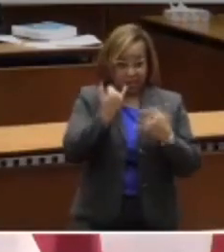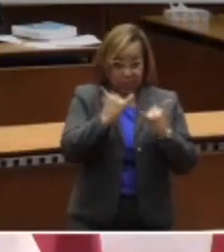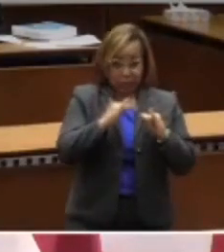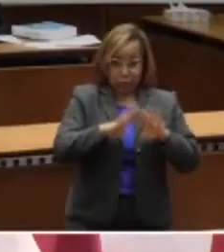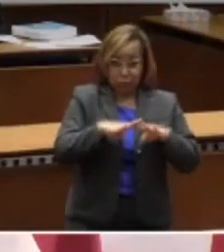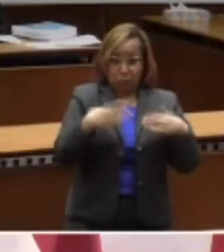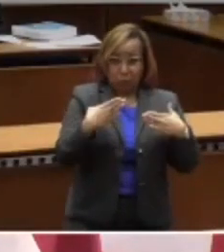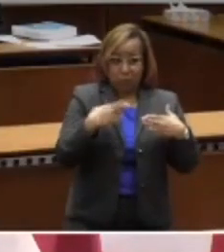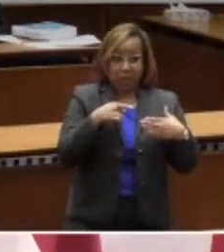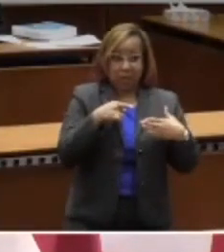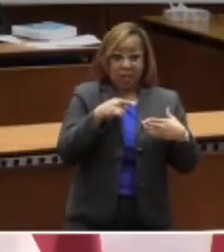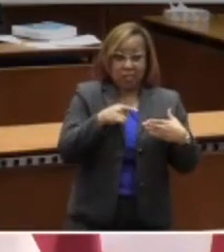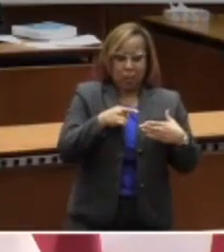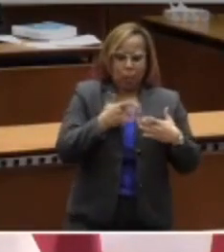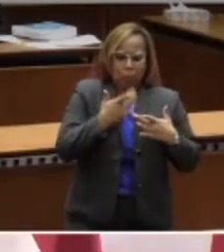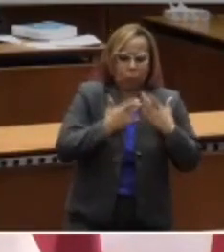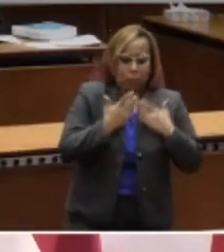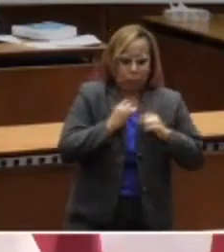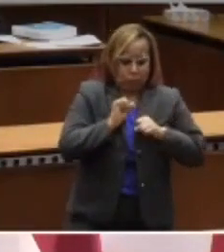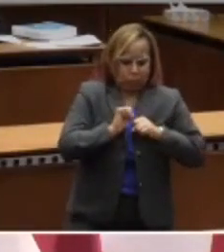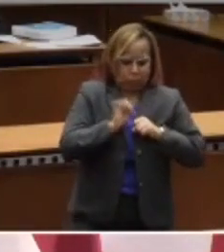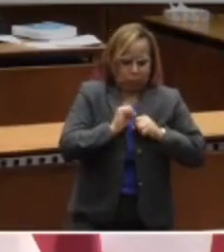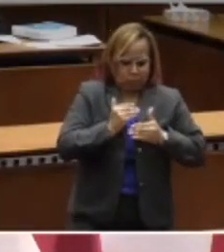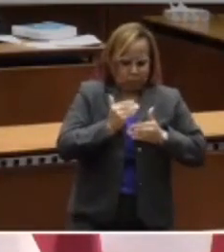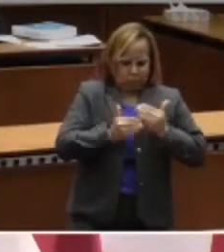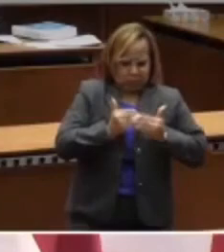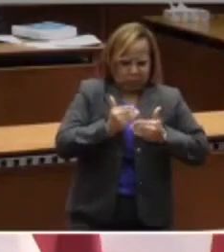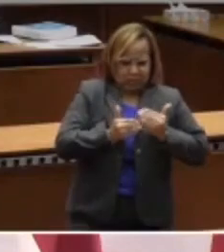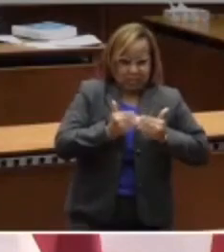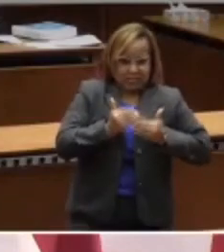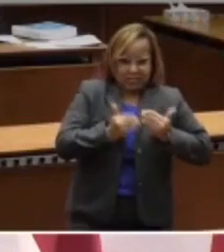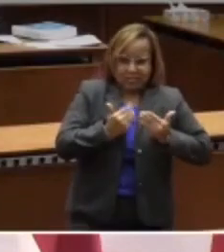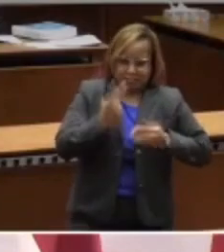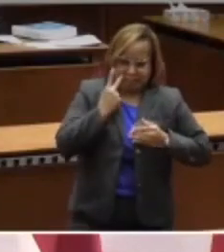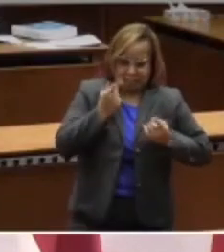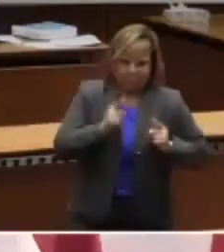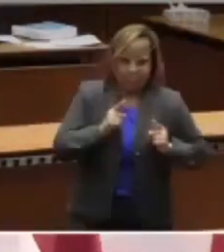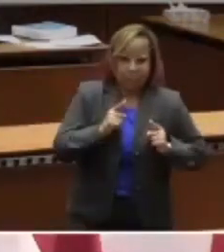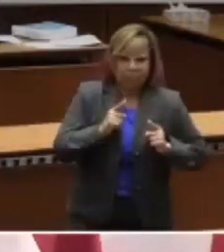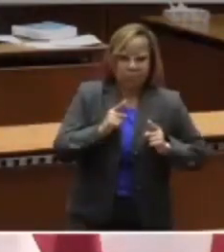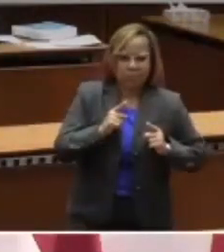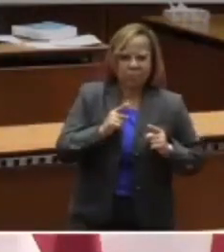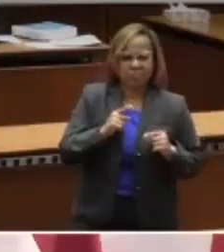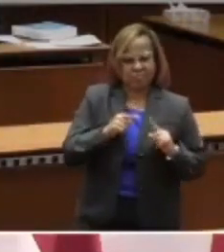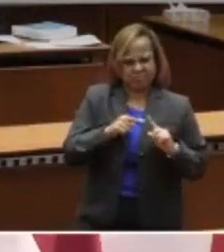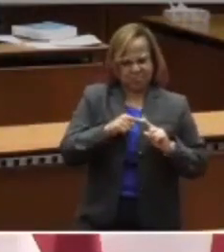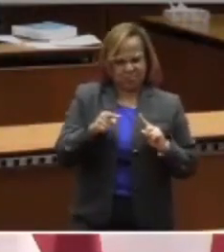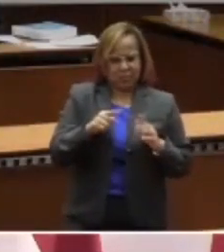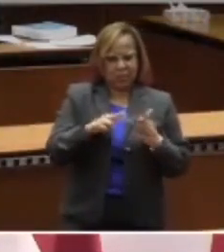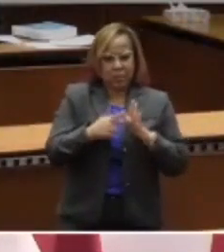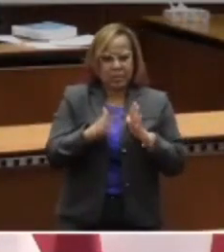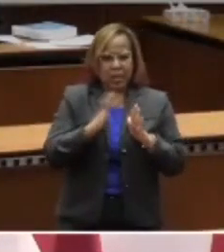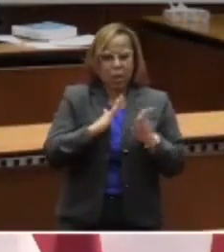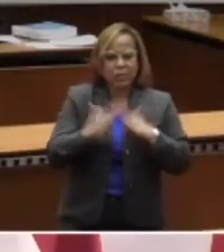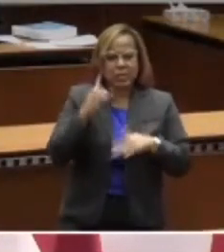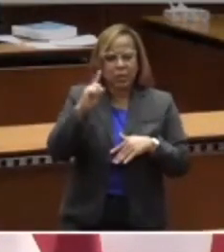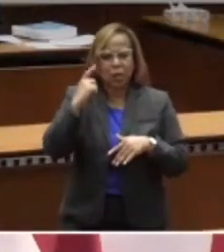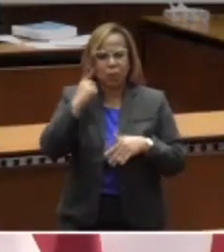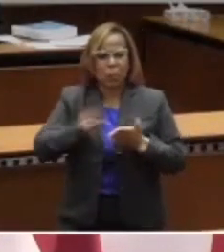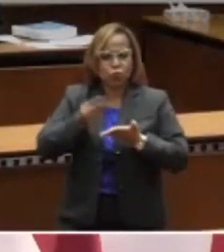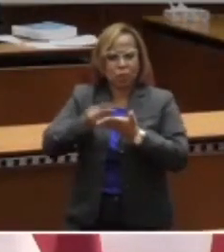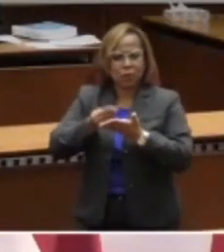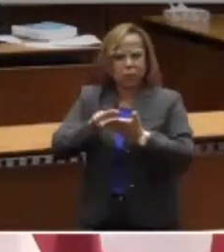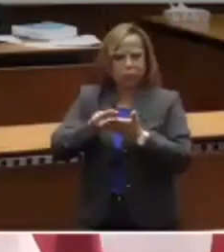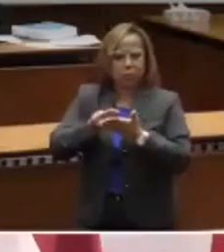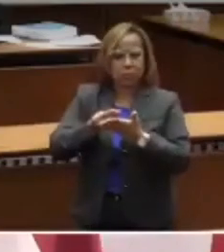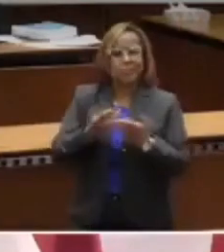open, they are hanging on for dear life. What has this meant to our city government revenues?